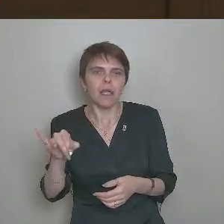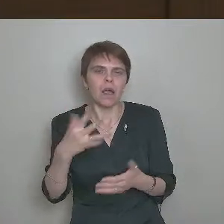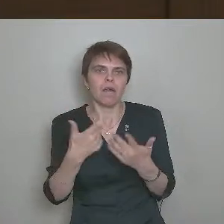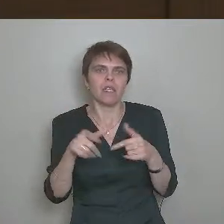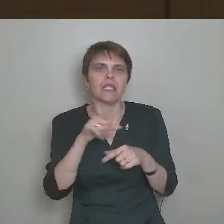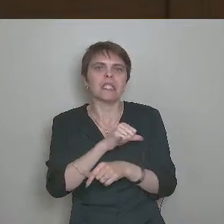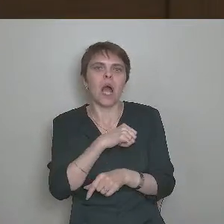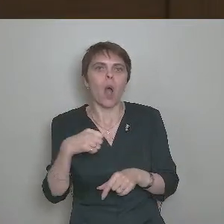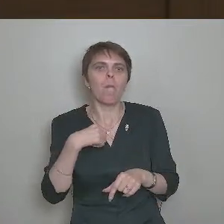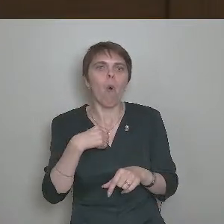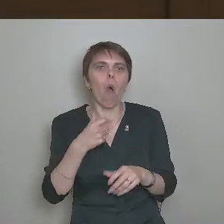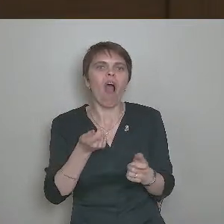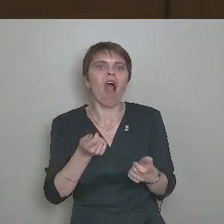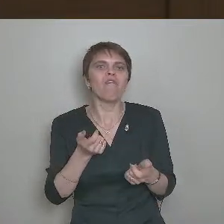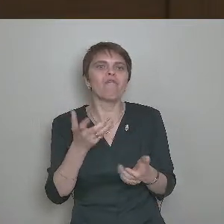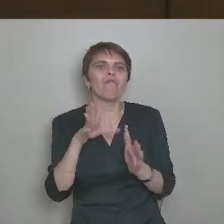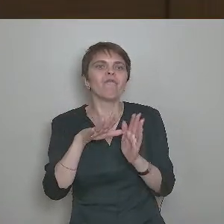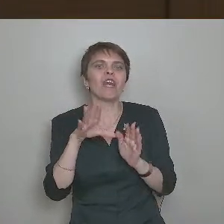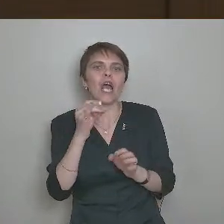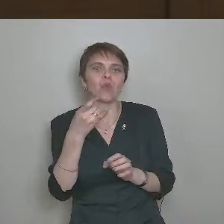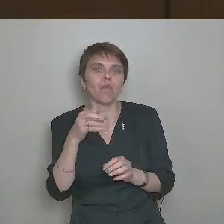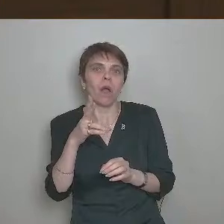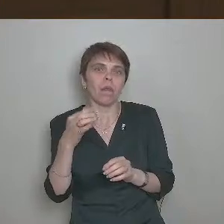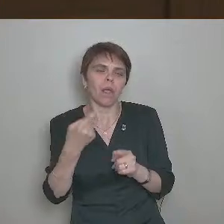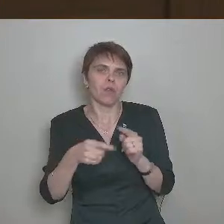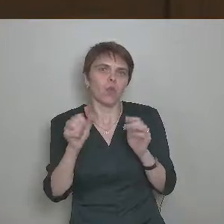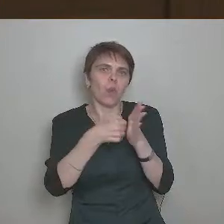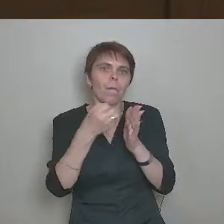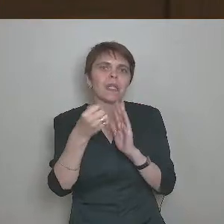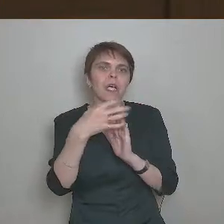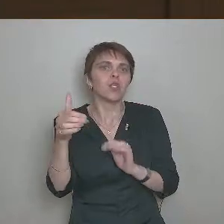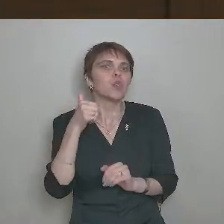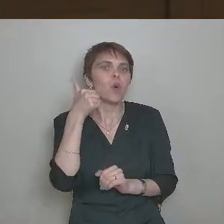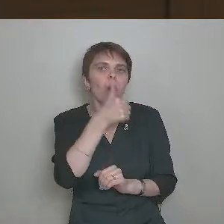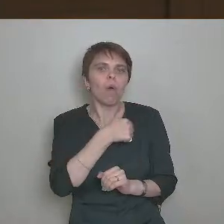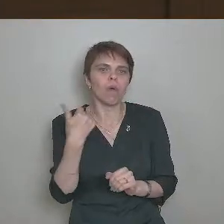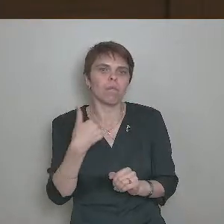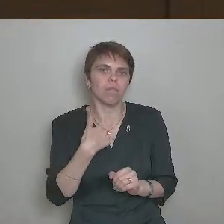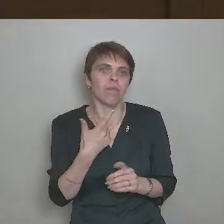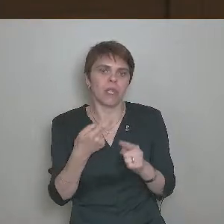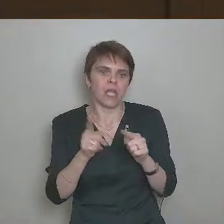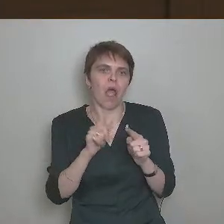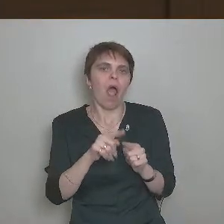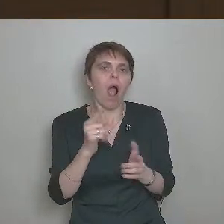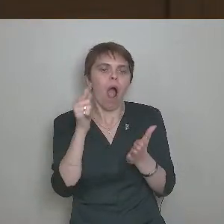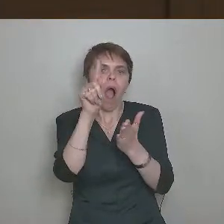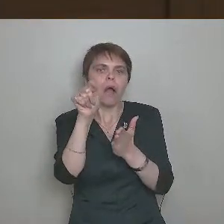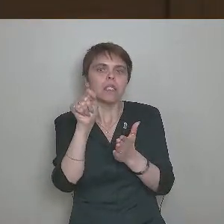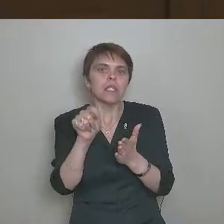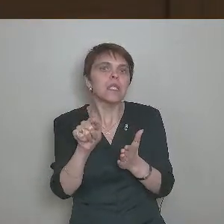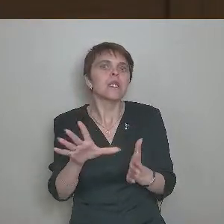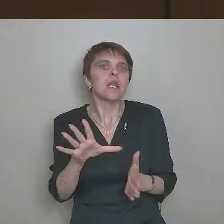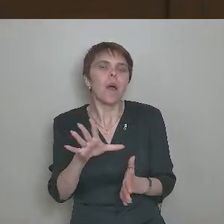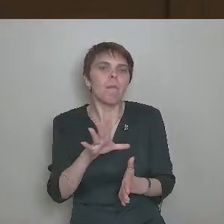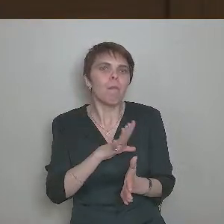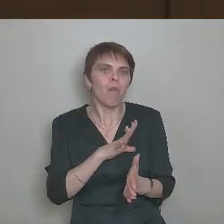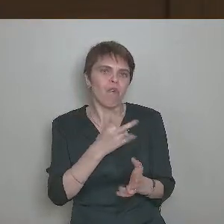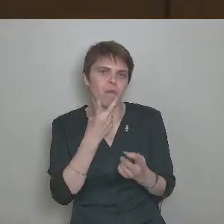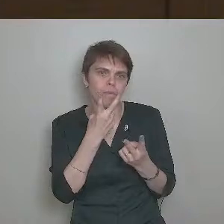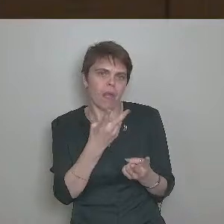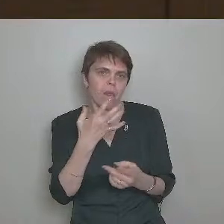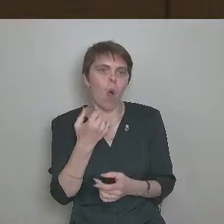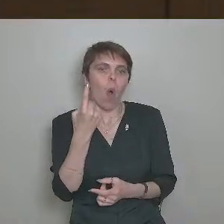the proportion of the or representation of different gender at local